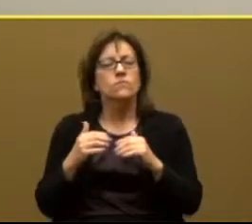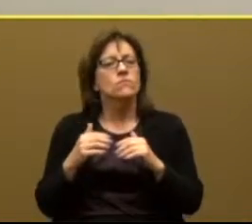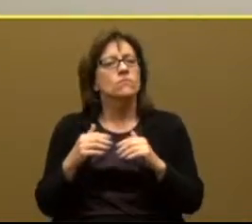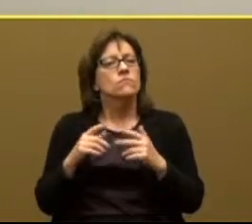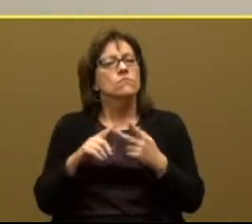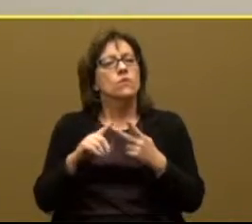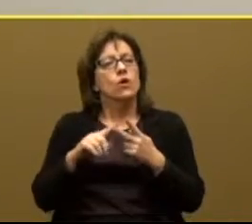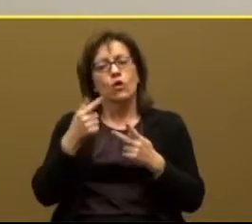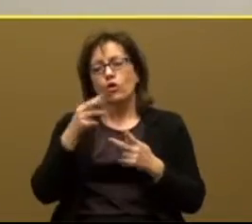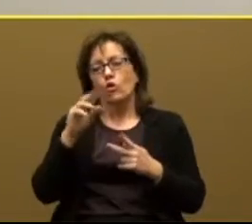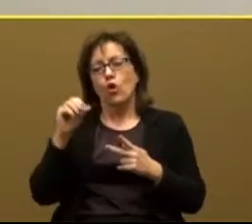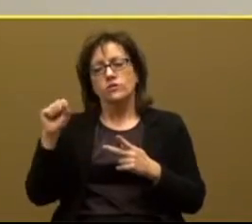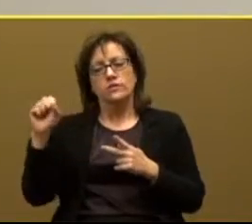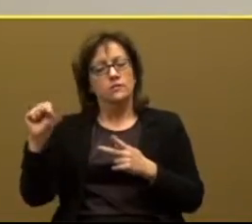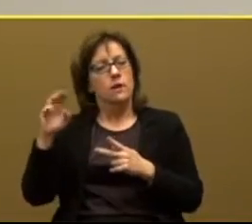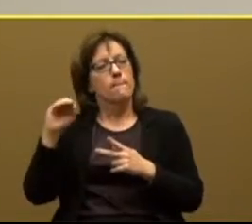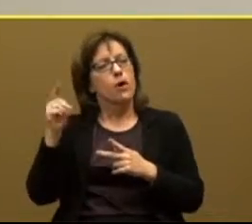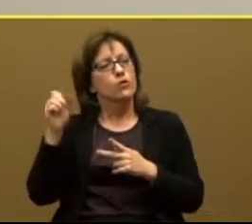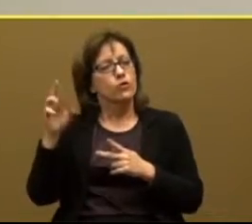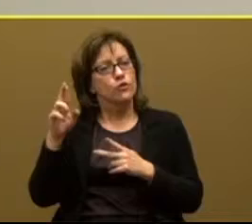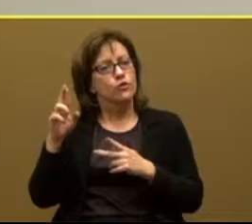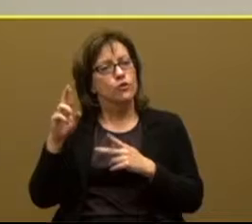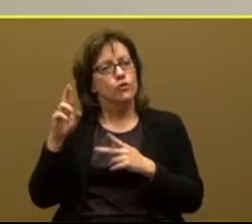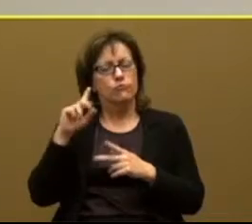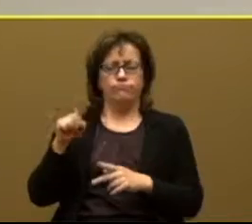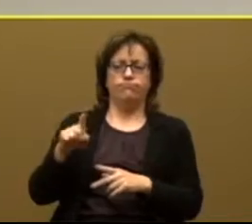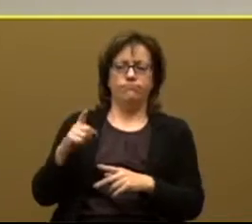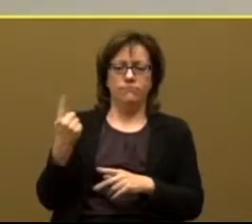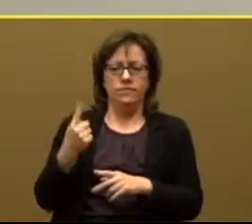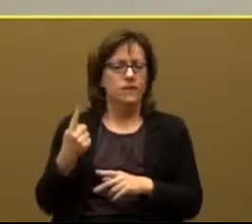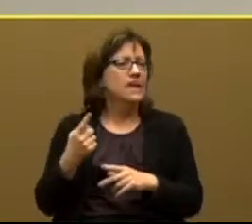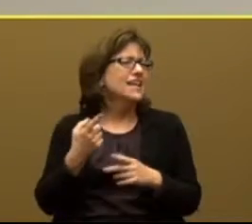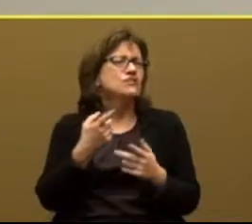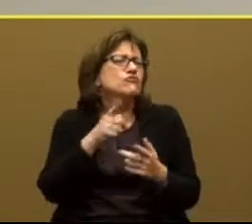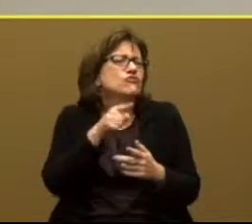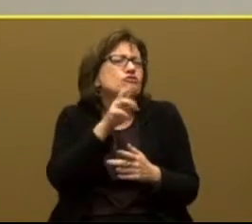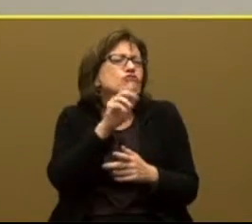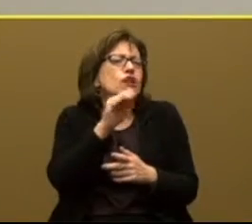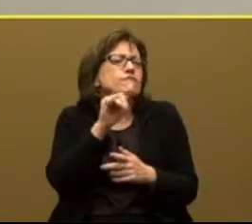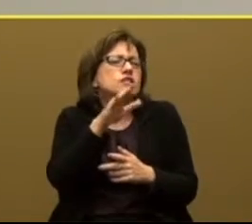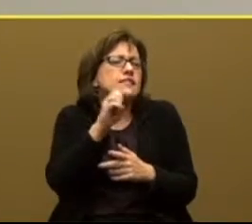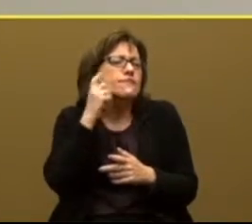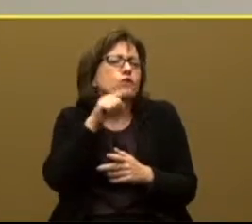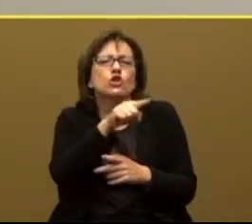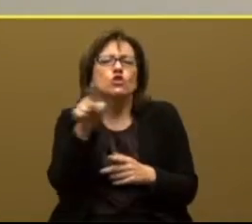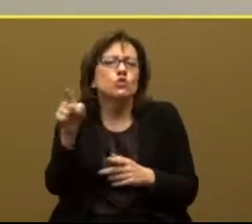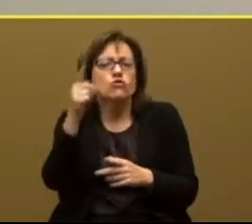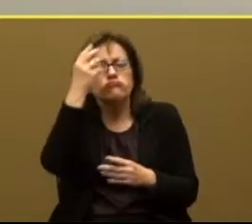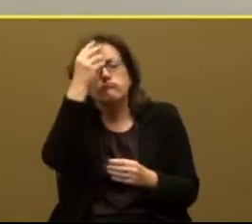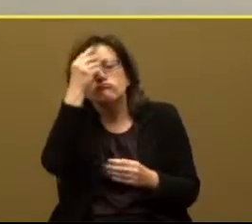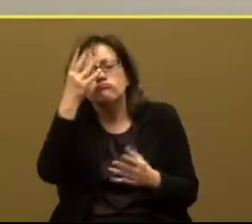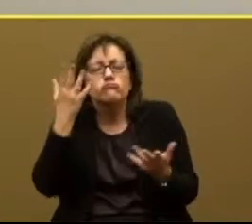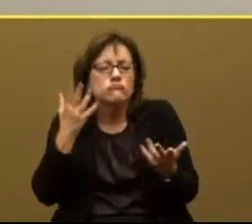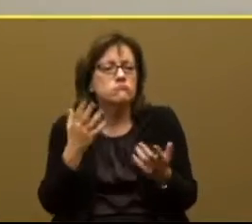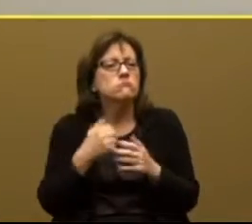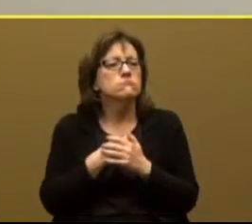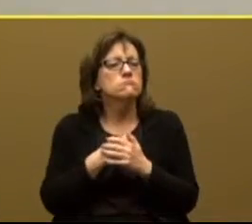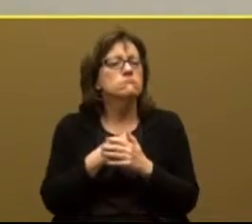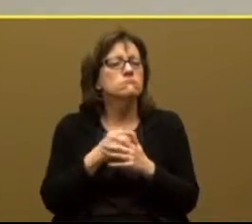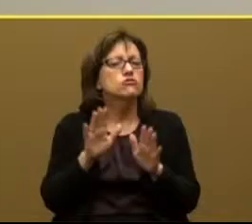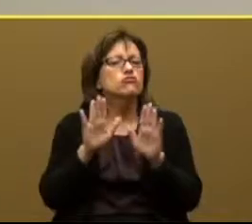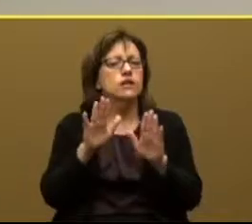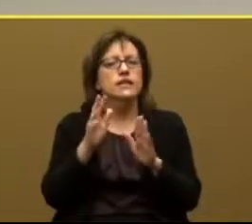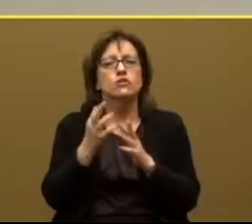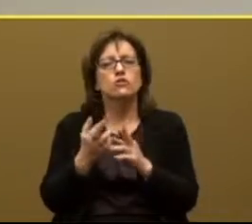differences. So that's just another reference for you, not necessarily have to do with functional communication training, but I think a great resource